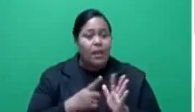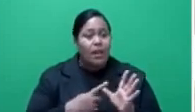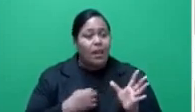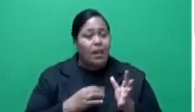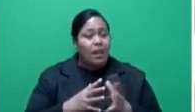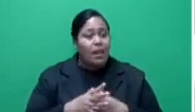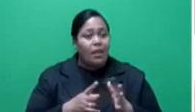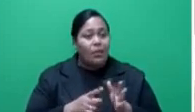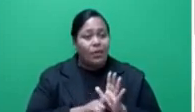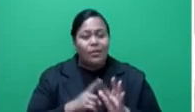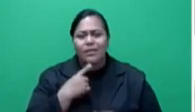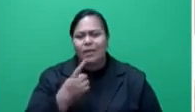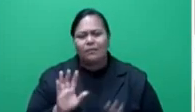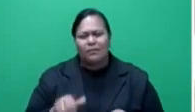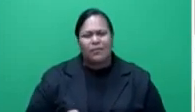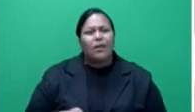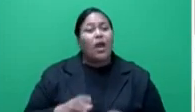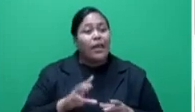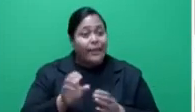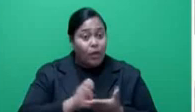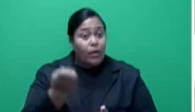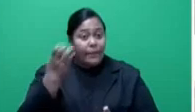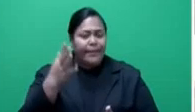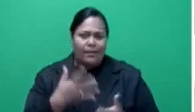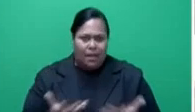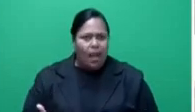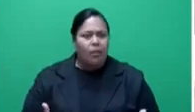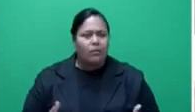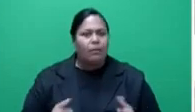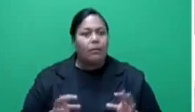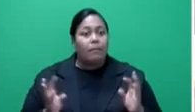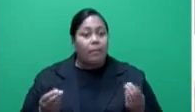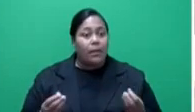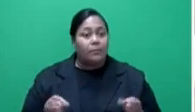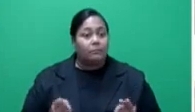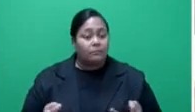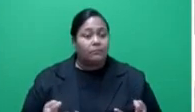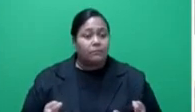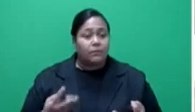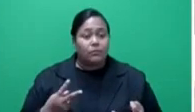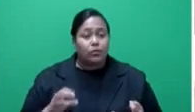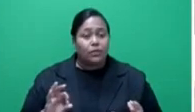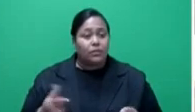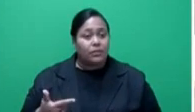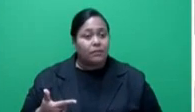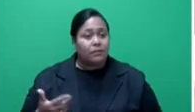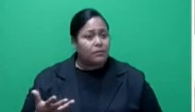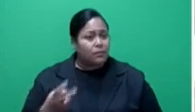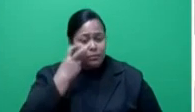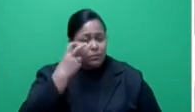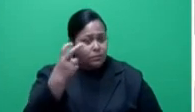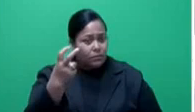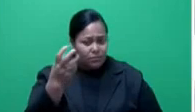somebody wrote that, he's saying, the economy has been on life support since 2007. I mean, what nonsense. He said tourism sector is on life